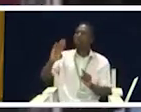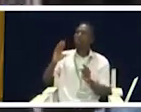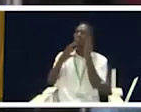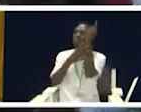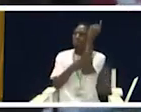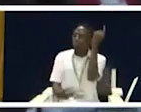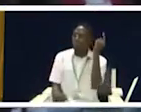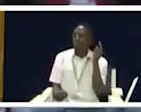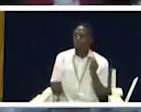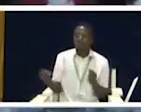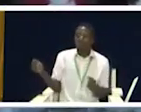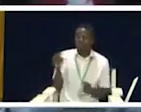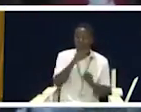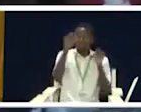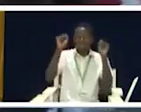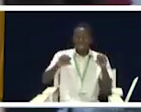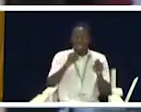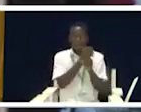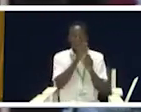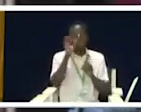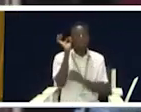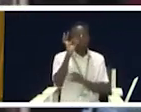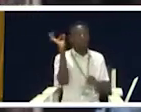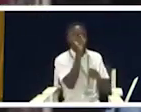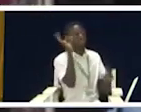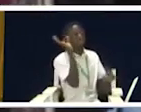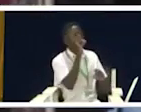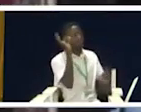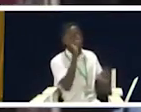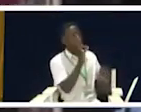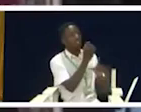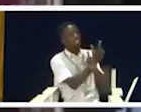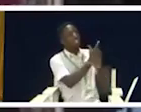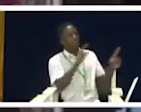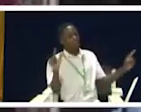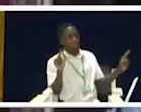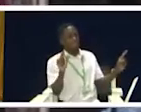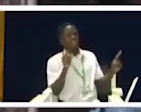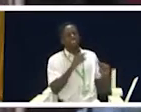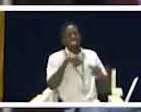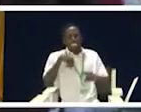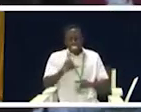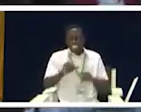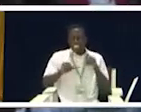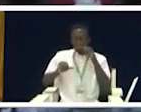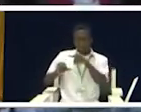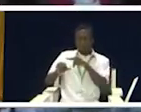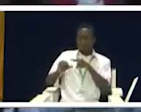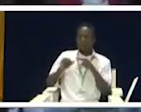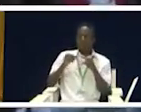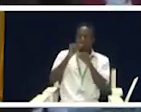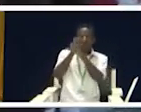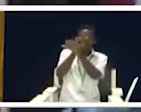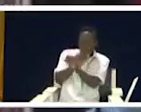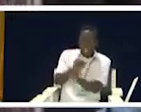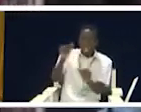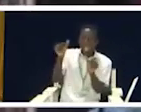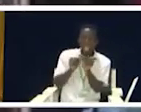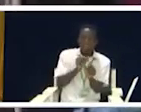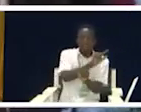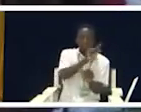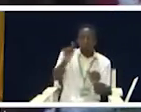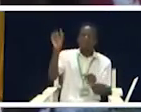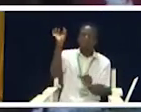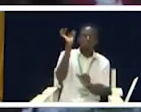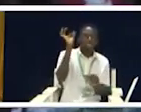You can preach liberty and deliverance, yet you are in bondage. Every preacher in the house, from today,